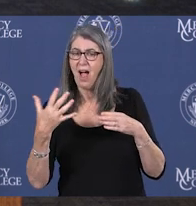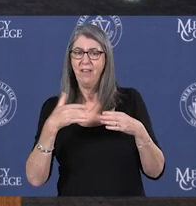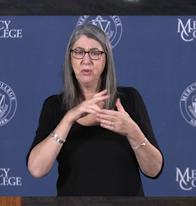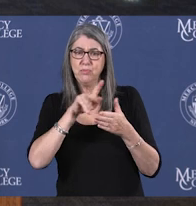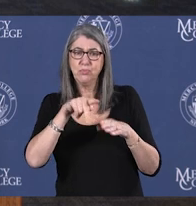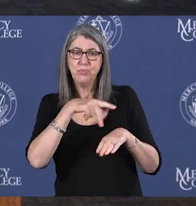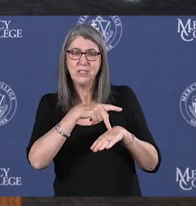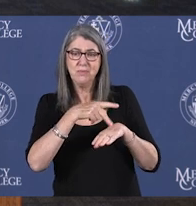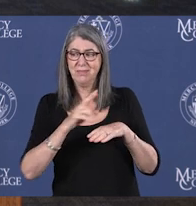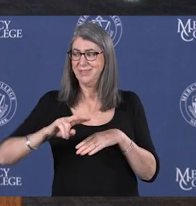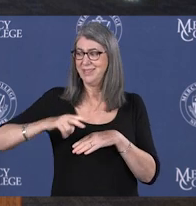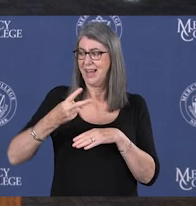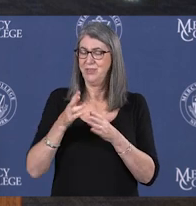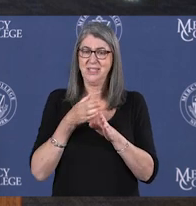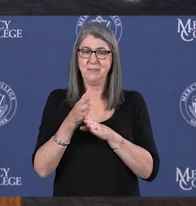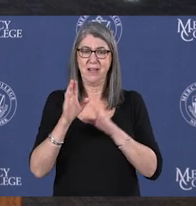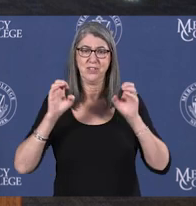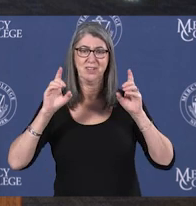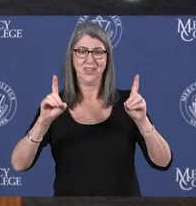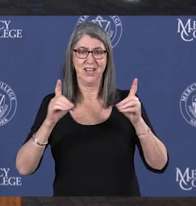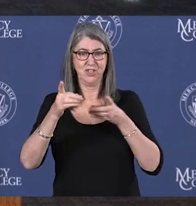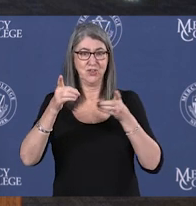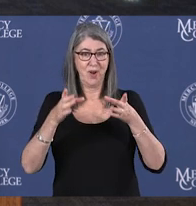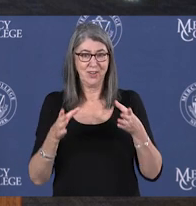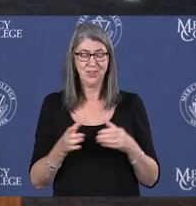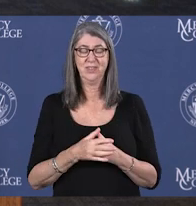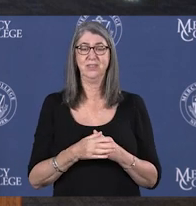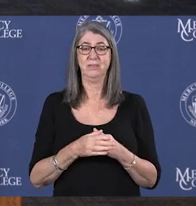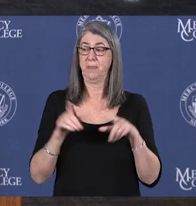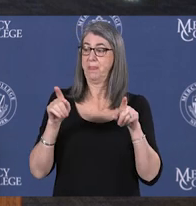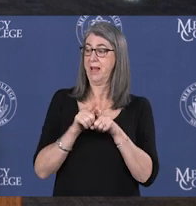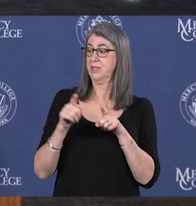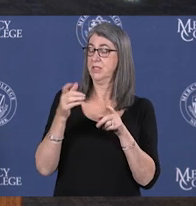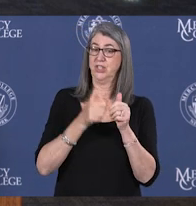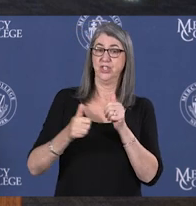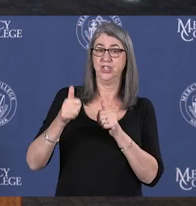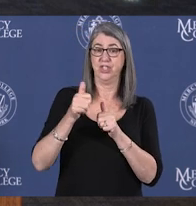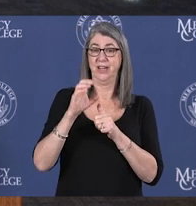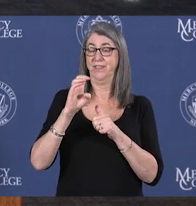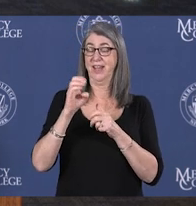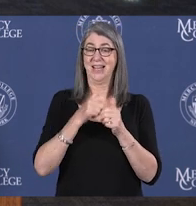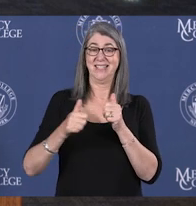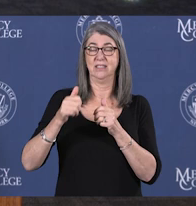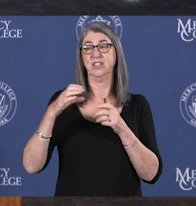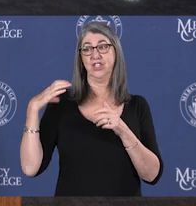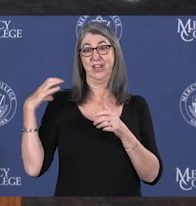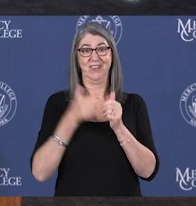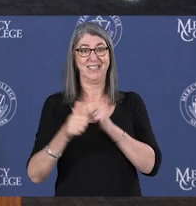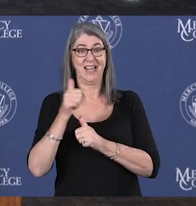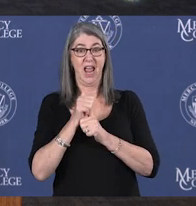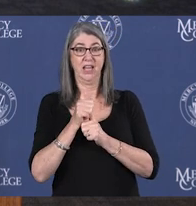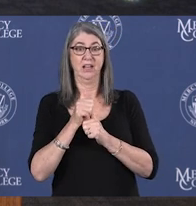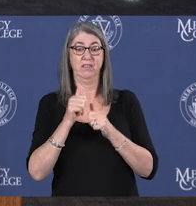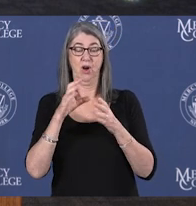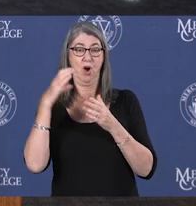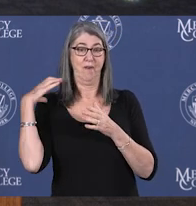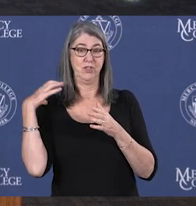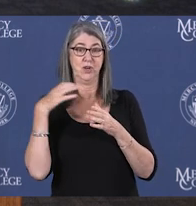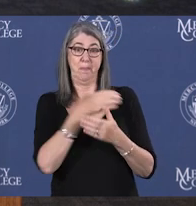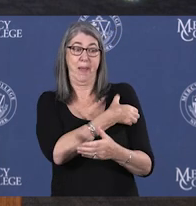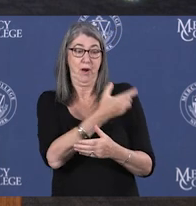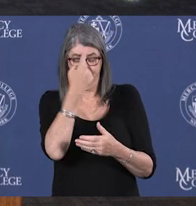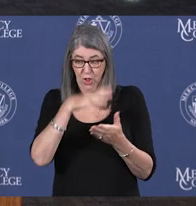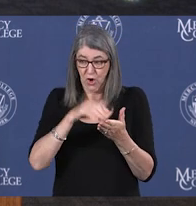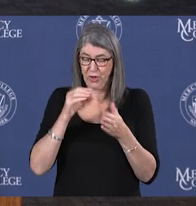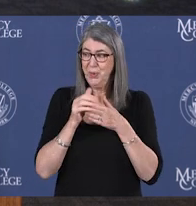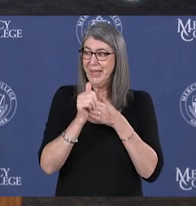K-5 principal, and as a secondary special education director. As the chief executive officer at Empowered for Learning,